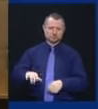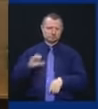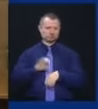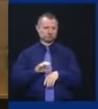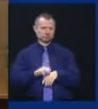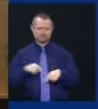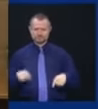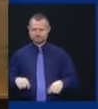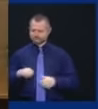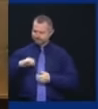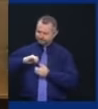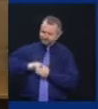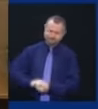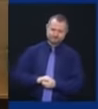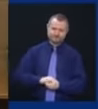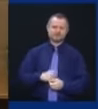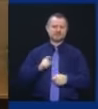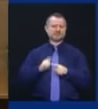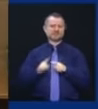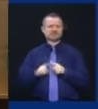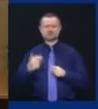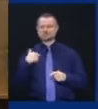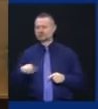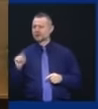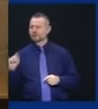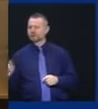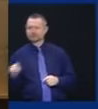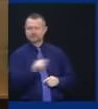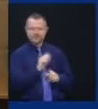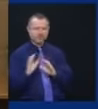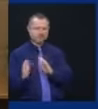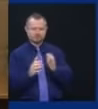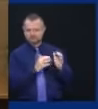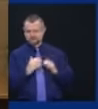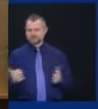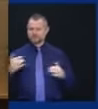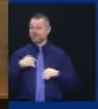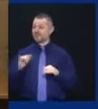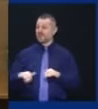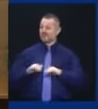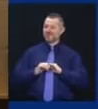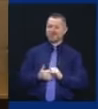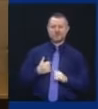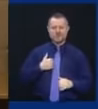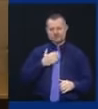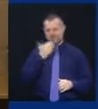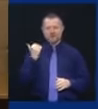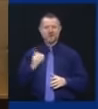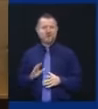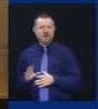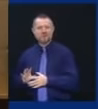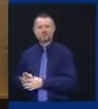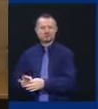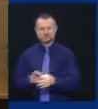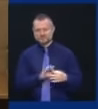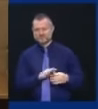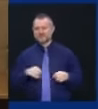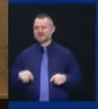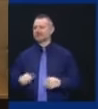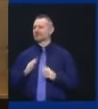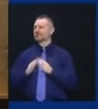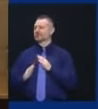working with our faith-based community, because this is how we develop greater penetration into our community to